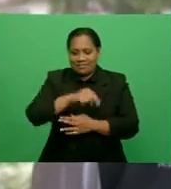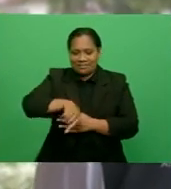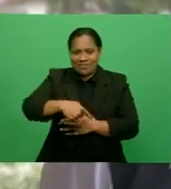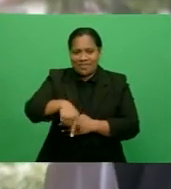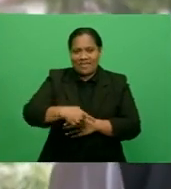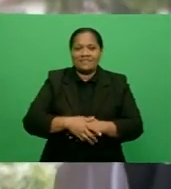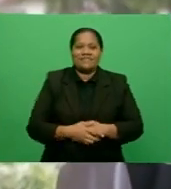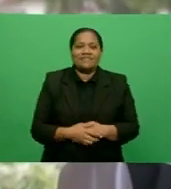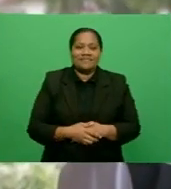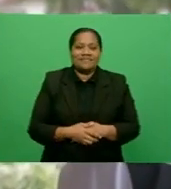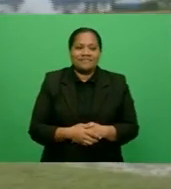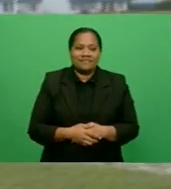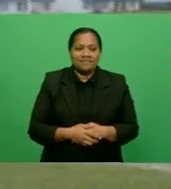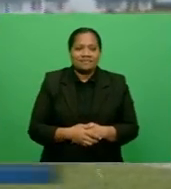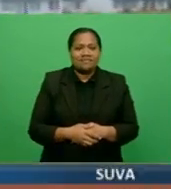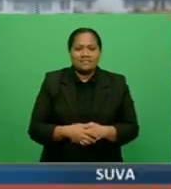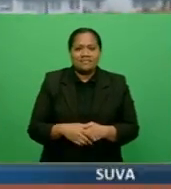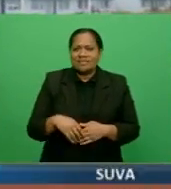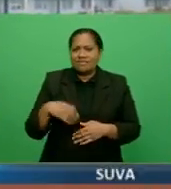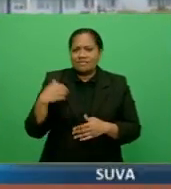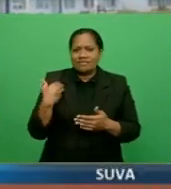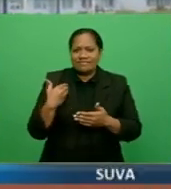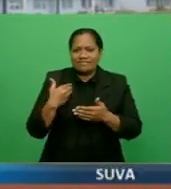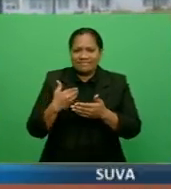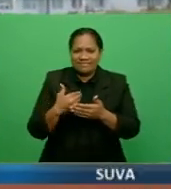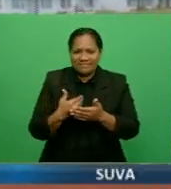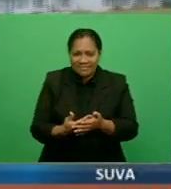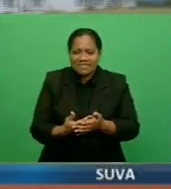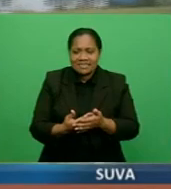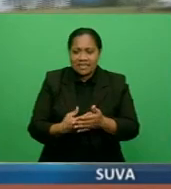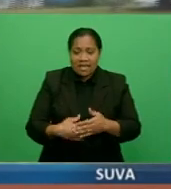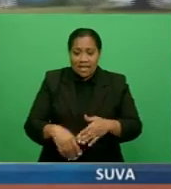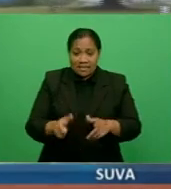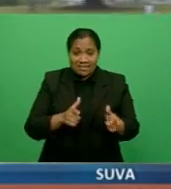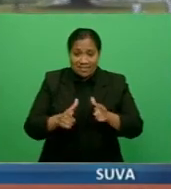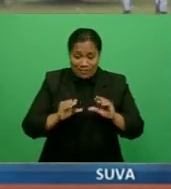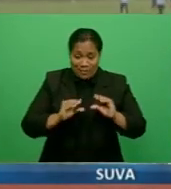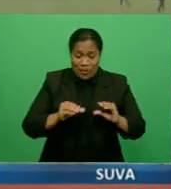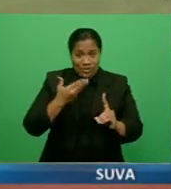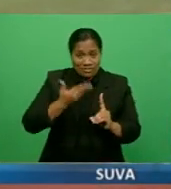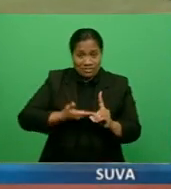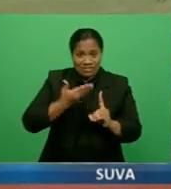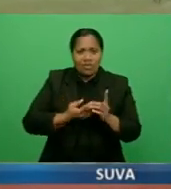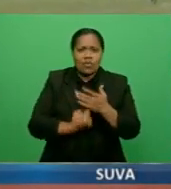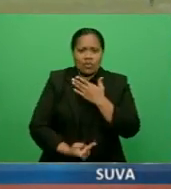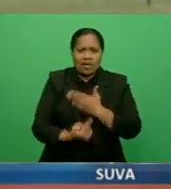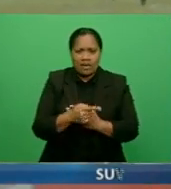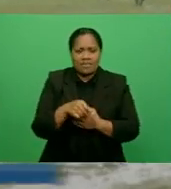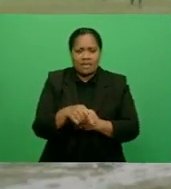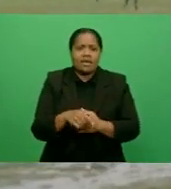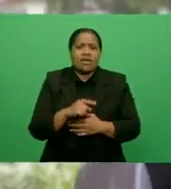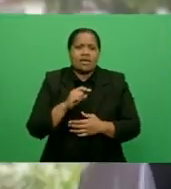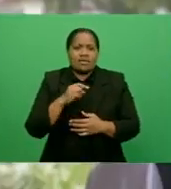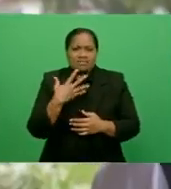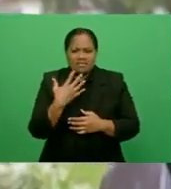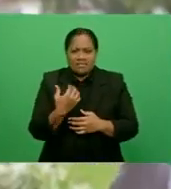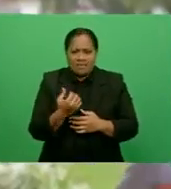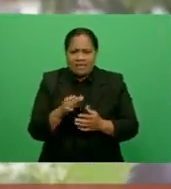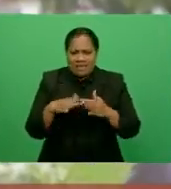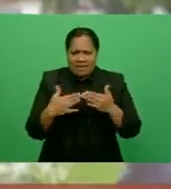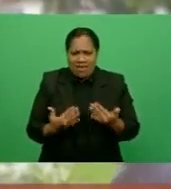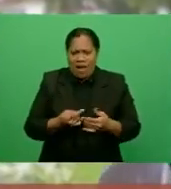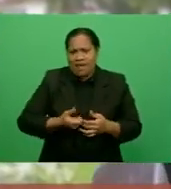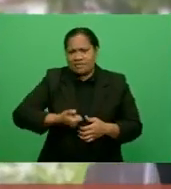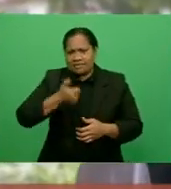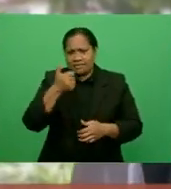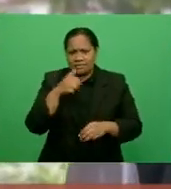Well, I think obviously it's been a long time coming. Gareth Beiber will finally get a chance to watch our national reps playing Sevens after six months. And